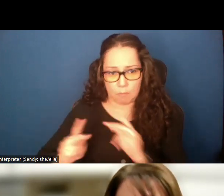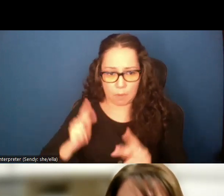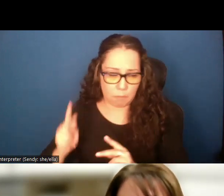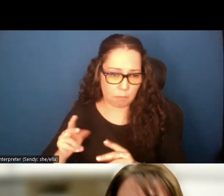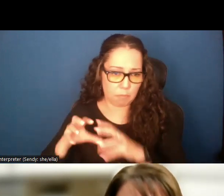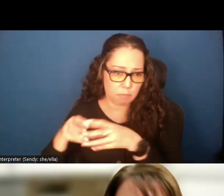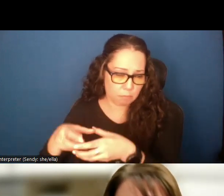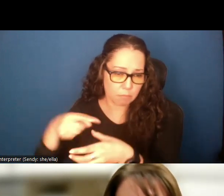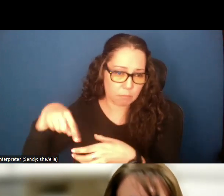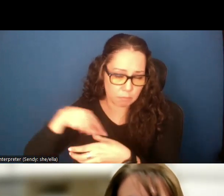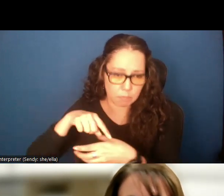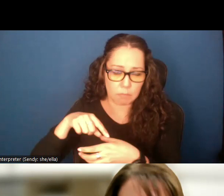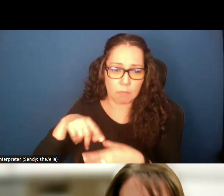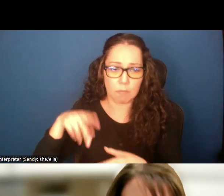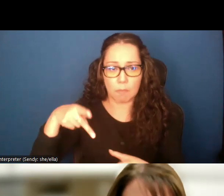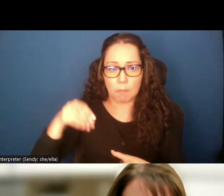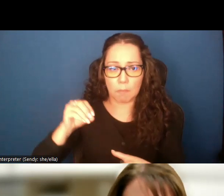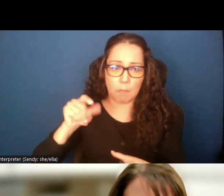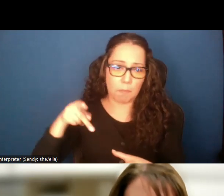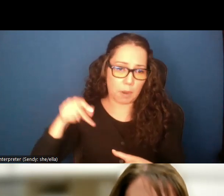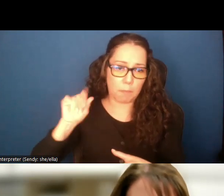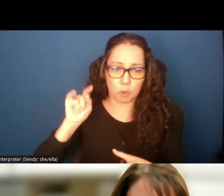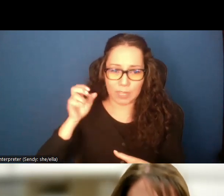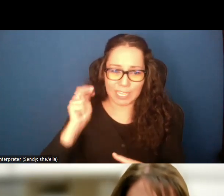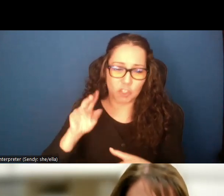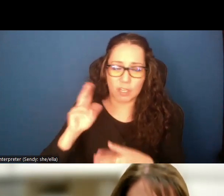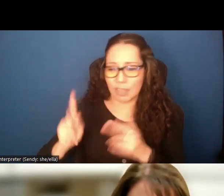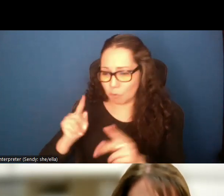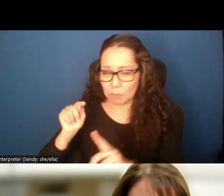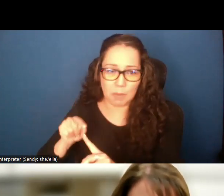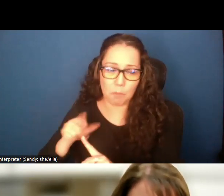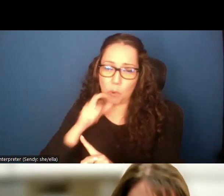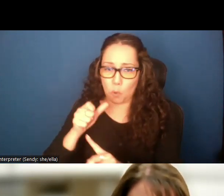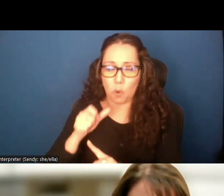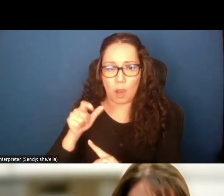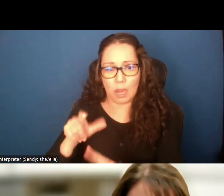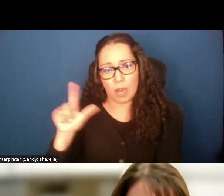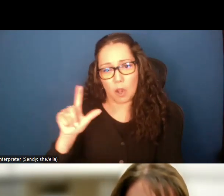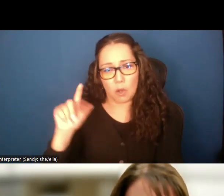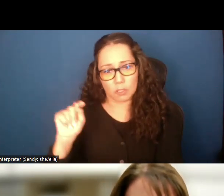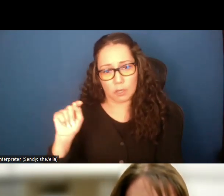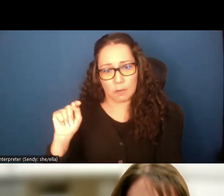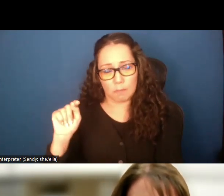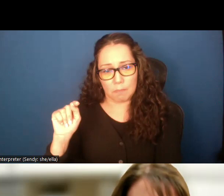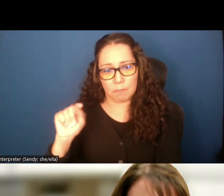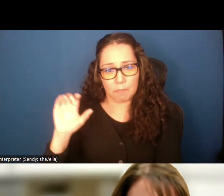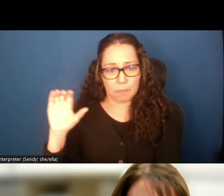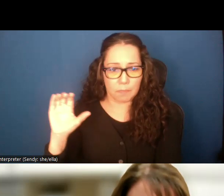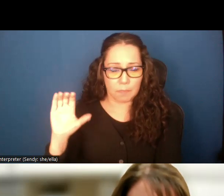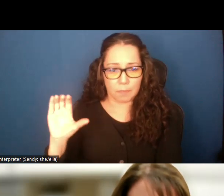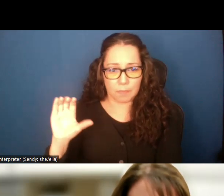populations were folks who were in long term facilities, people in